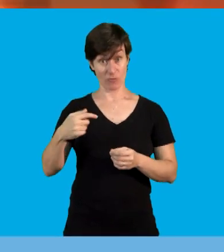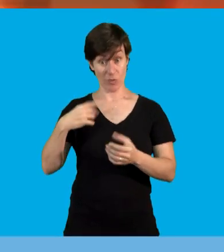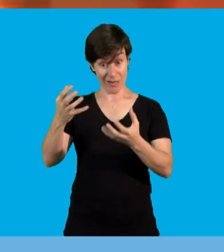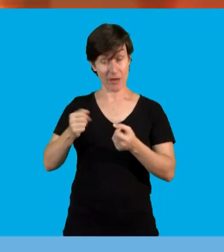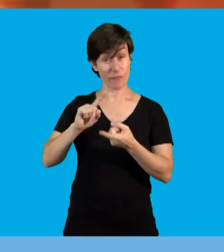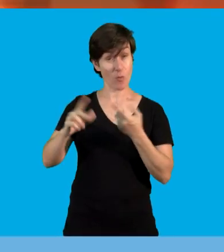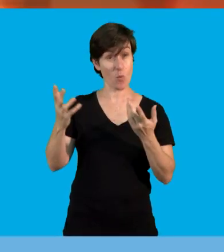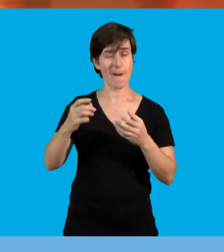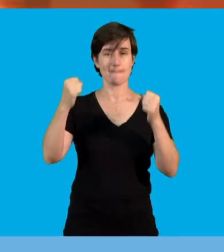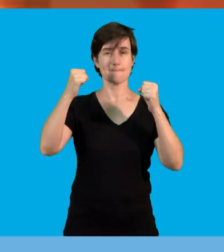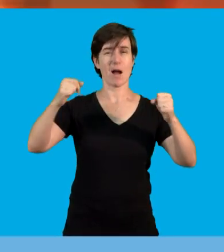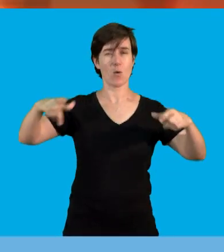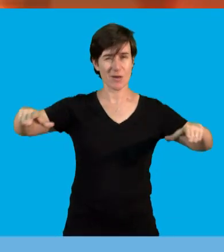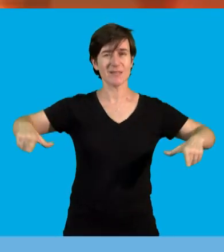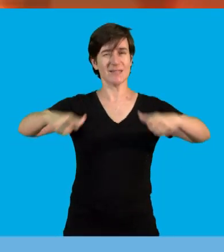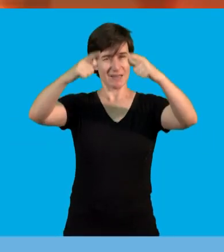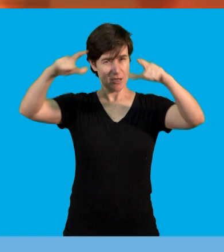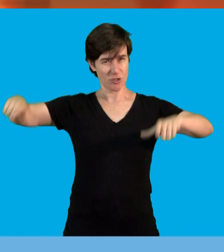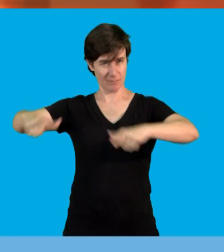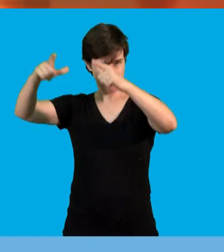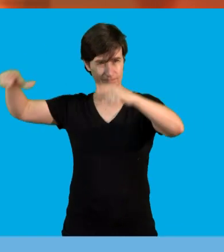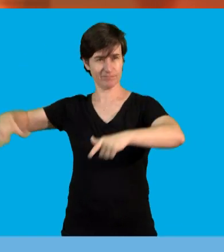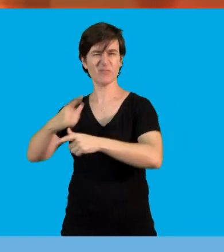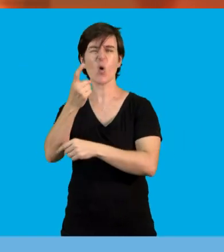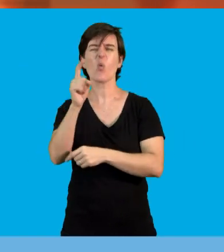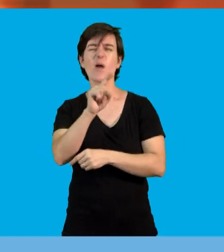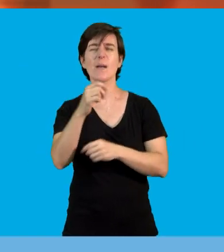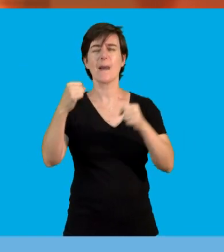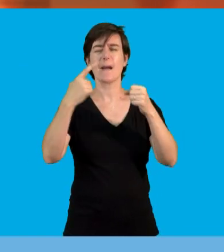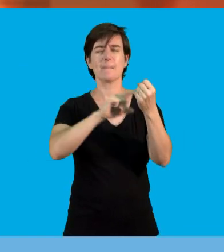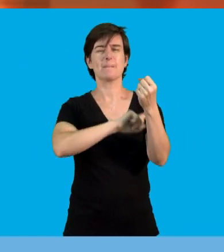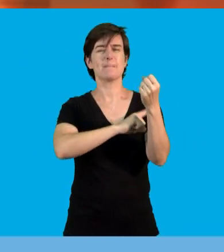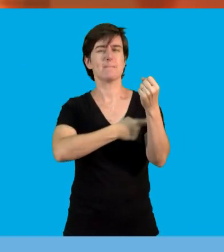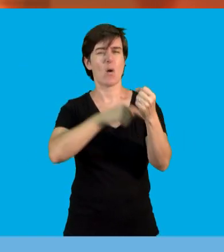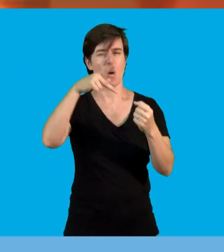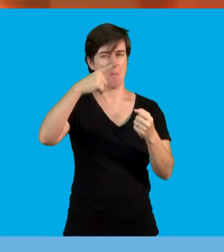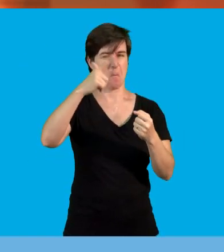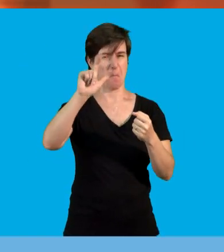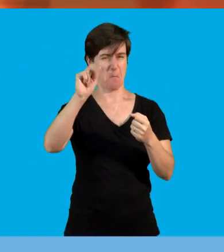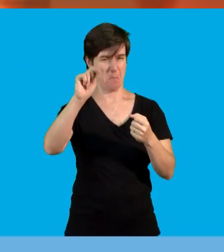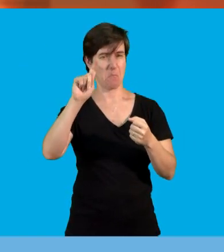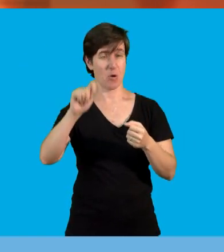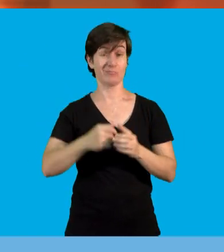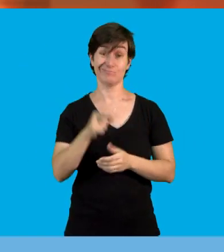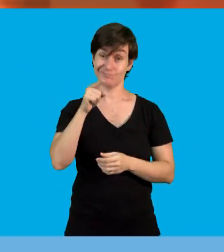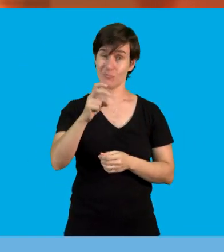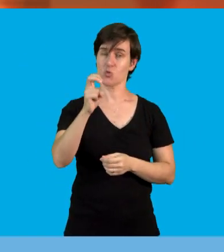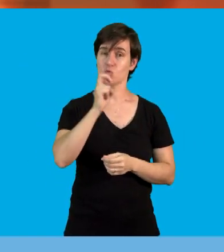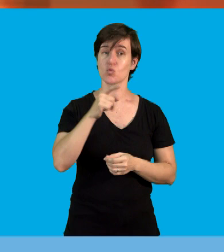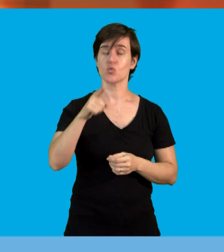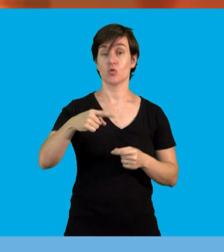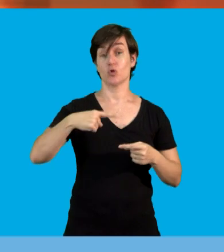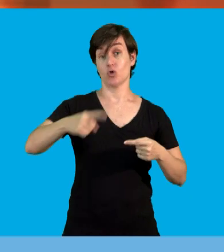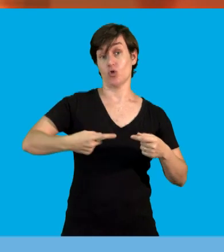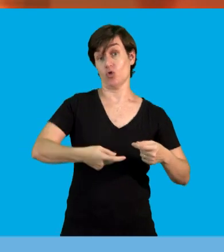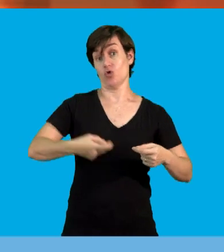station. So at a power station, which is also called a power plant, a generator is used to generate electricity. So at